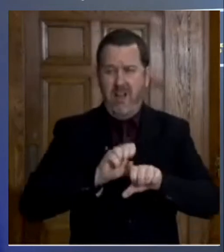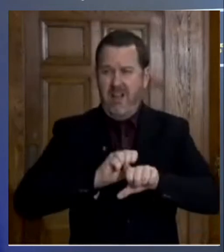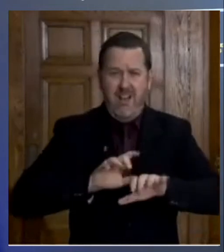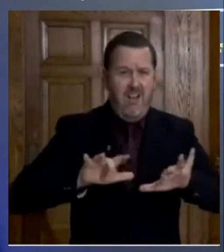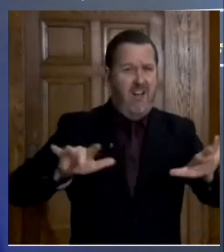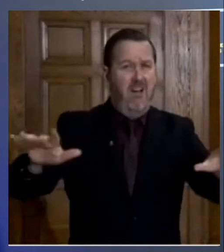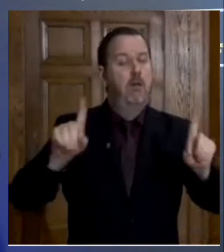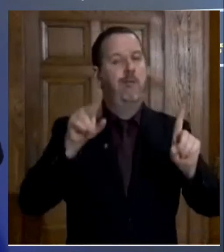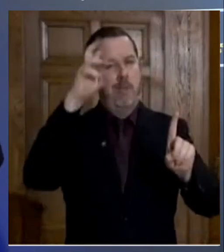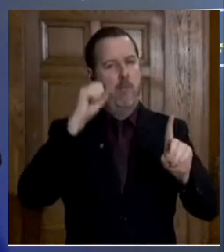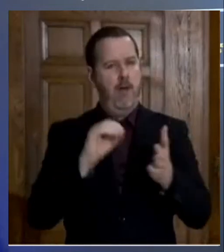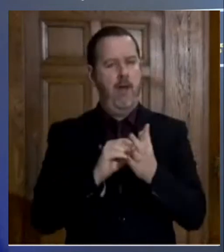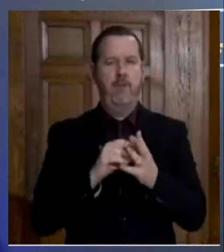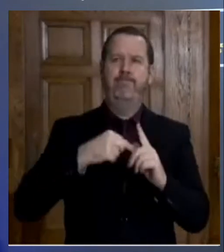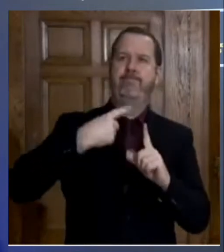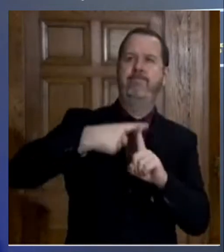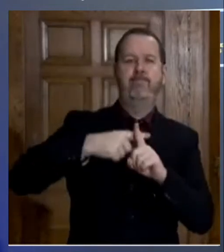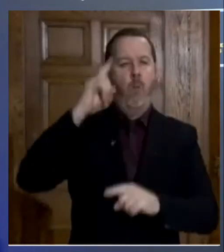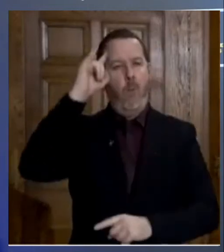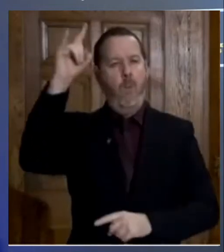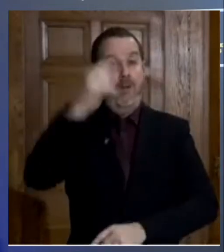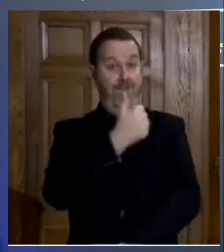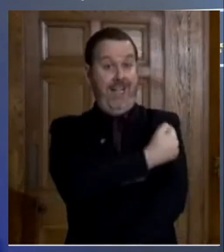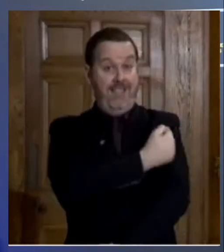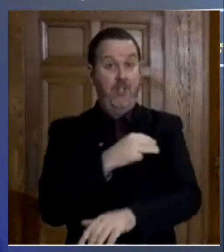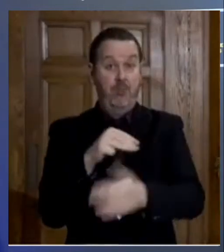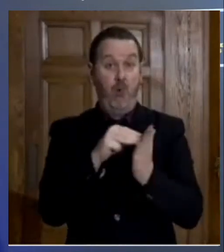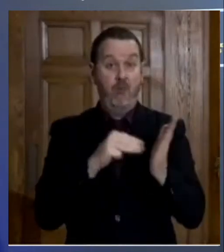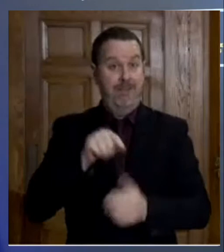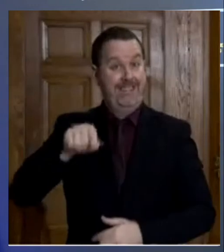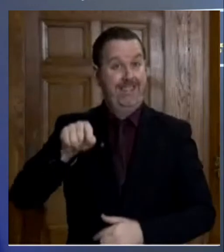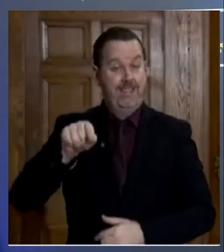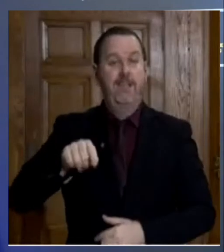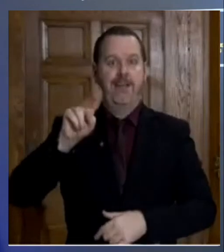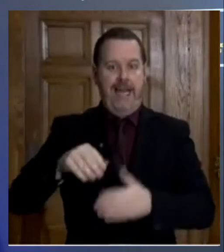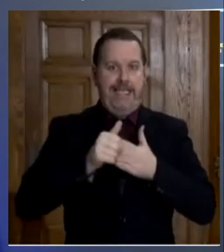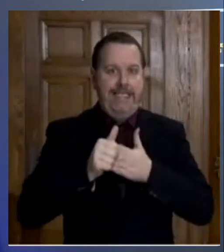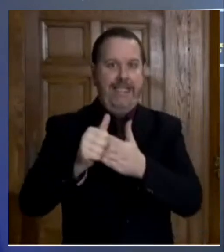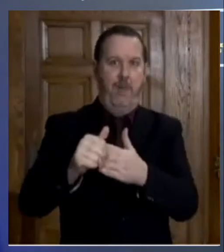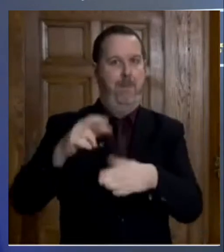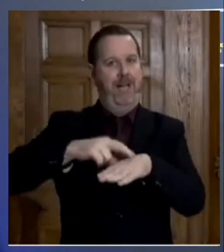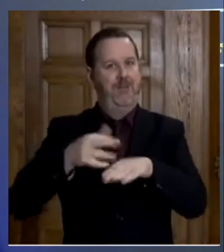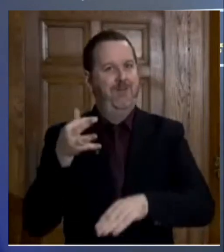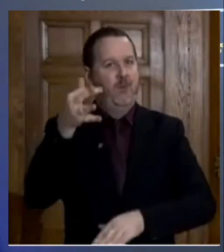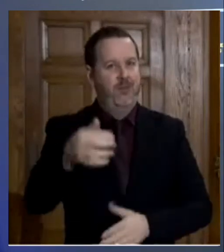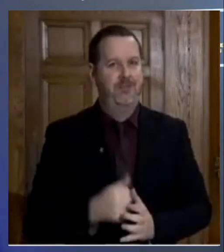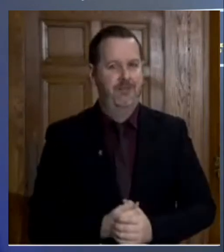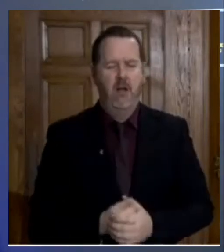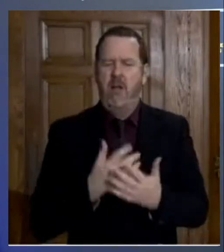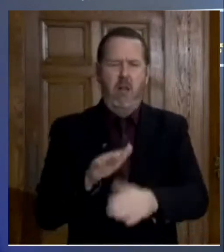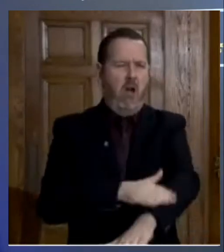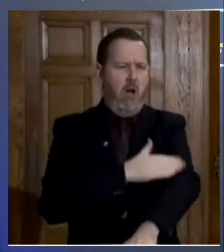The vaccination programme is our pathway to those better days. And while there is a long way to go, it has made